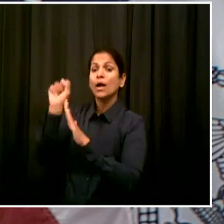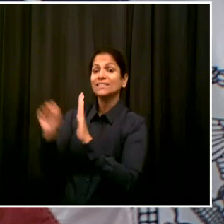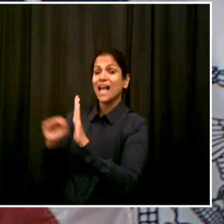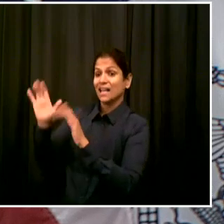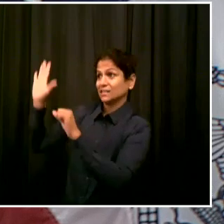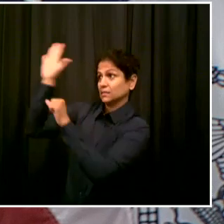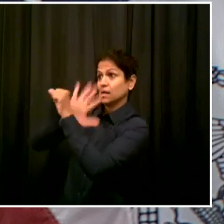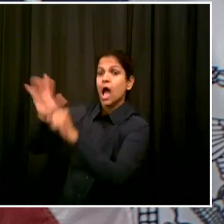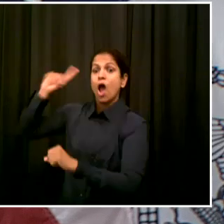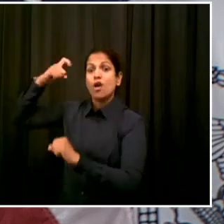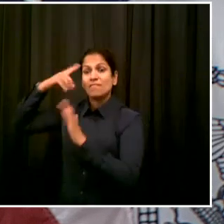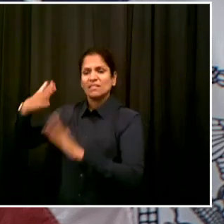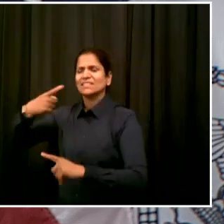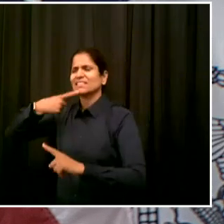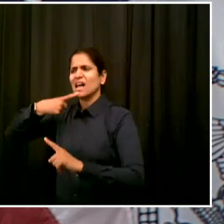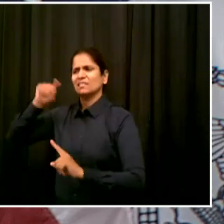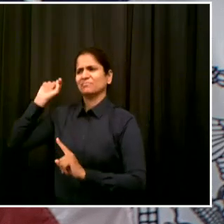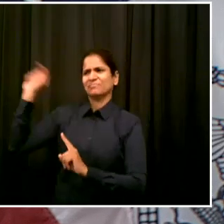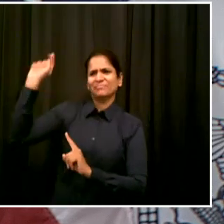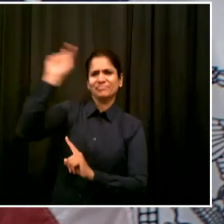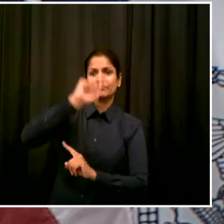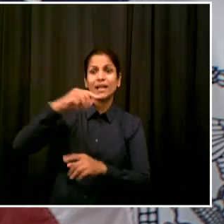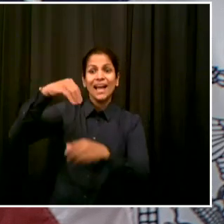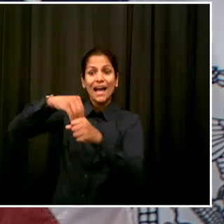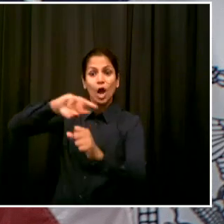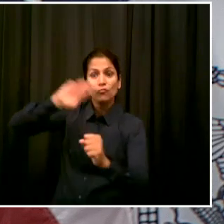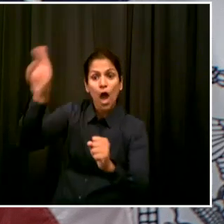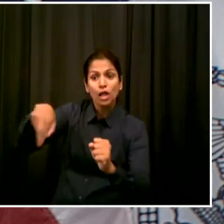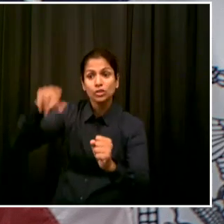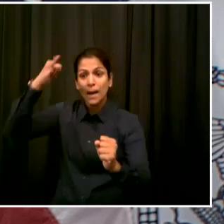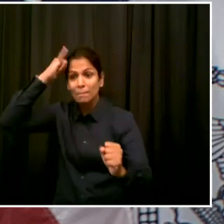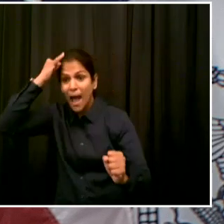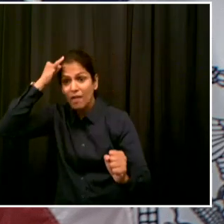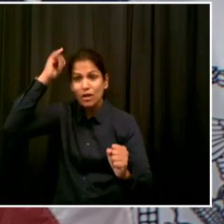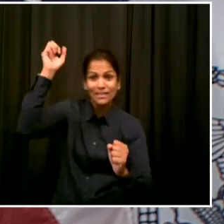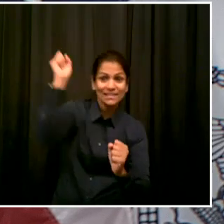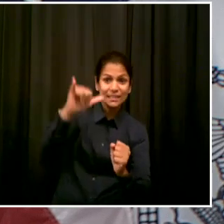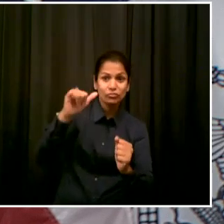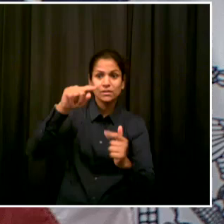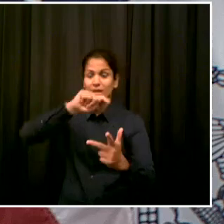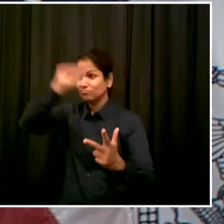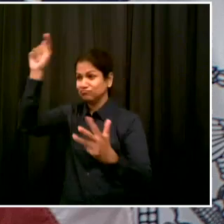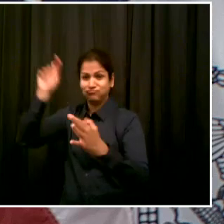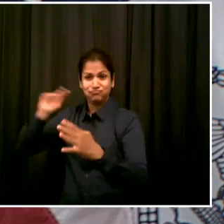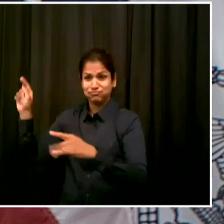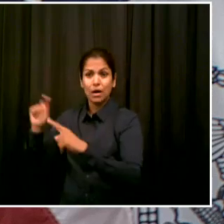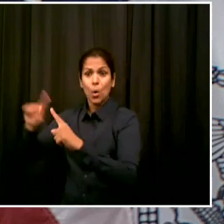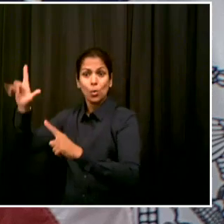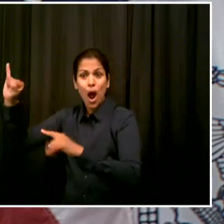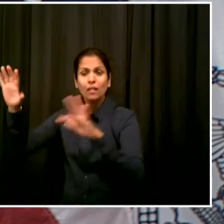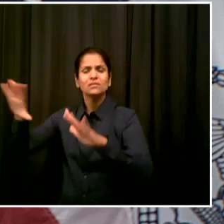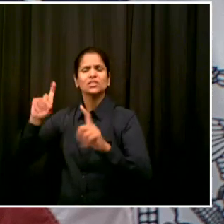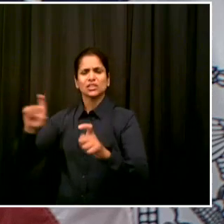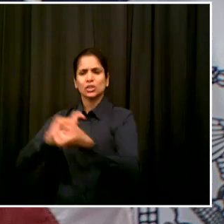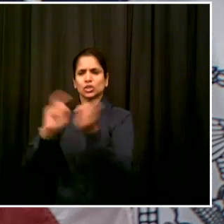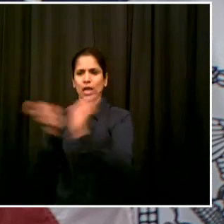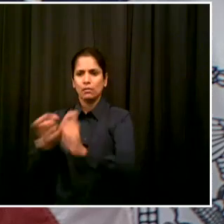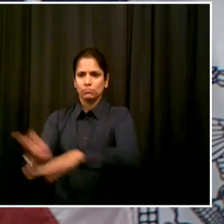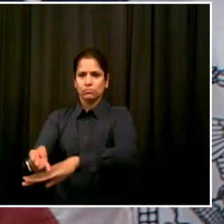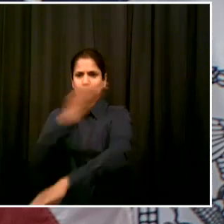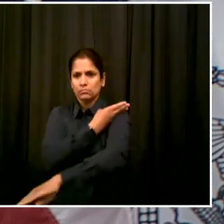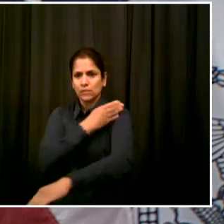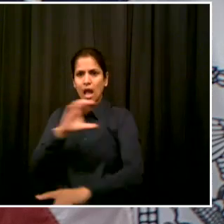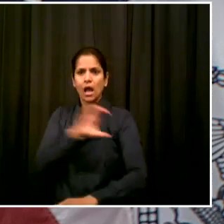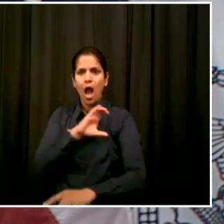blank sheet of paper and come up with a new way of doing things. Is this proposal from the Attorney